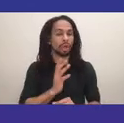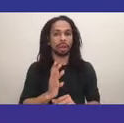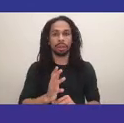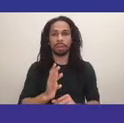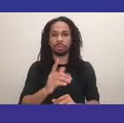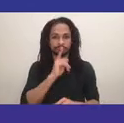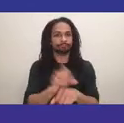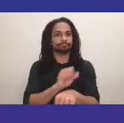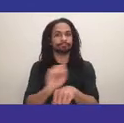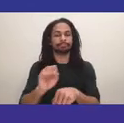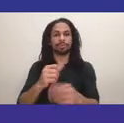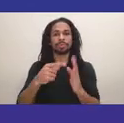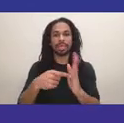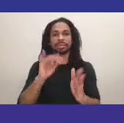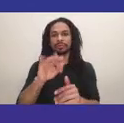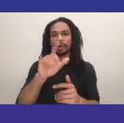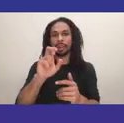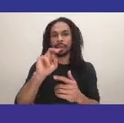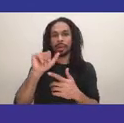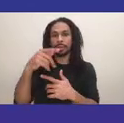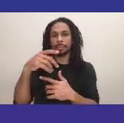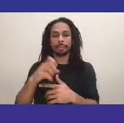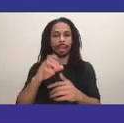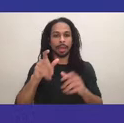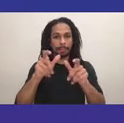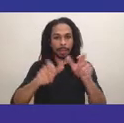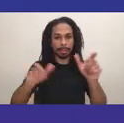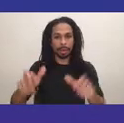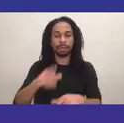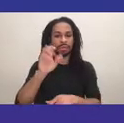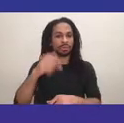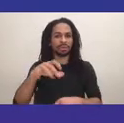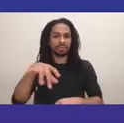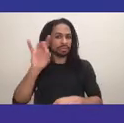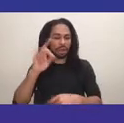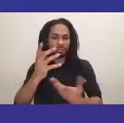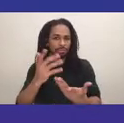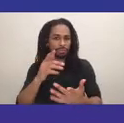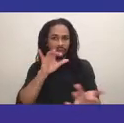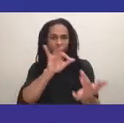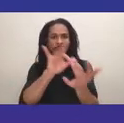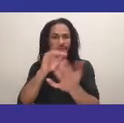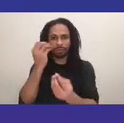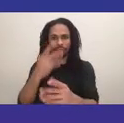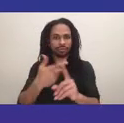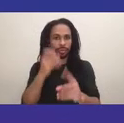Their contact info can be found from a simple Google search.